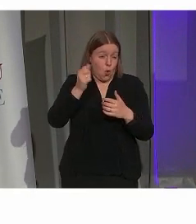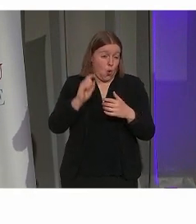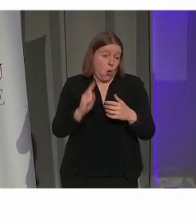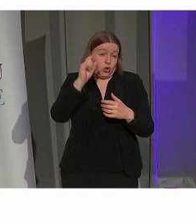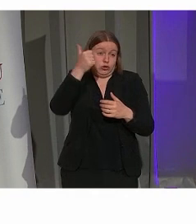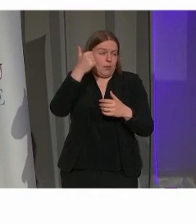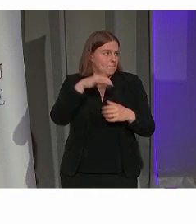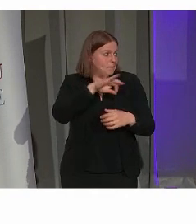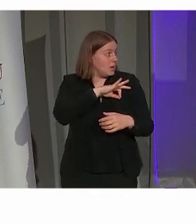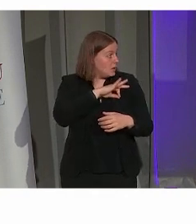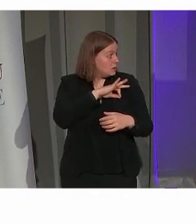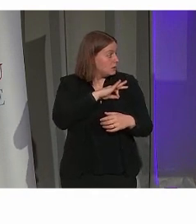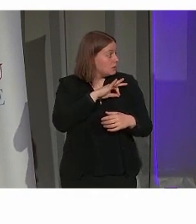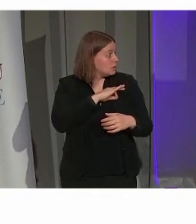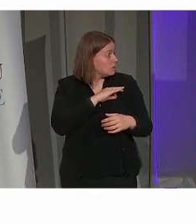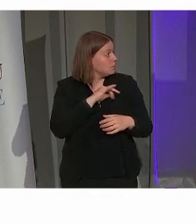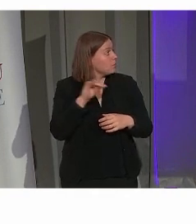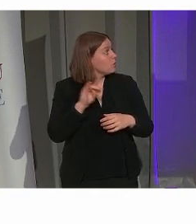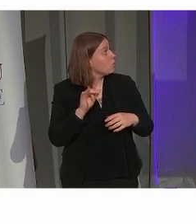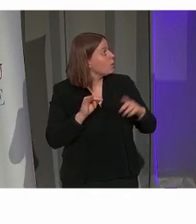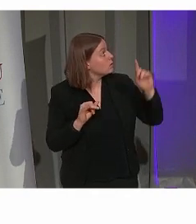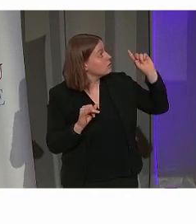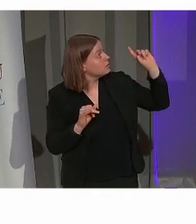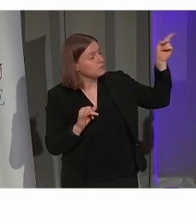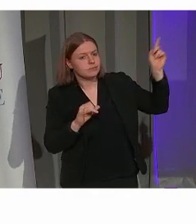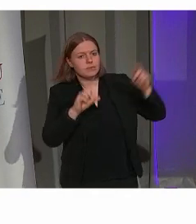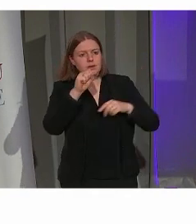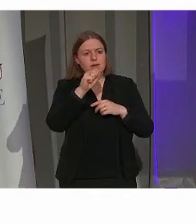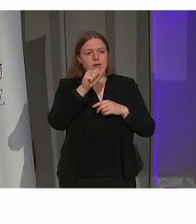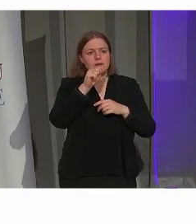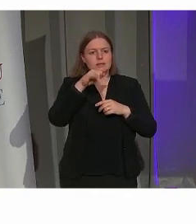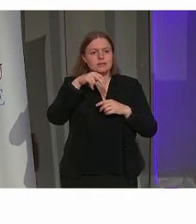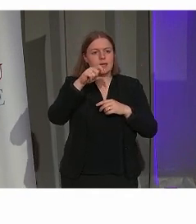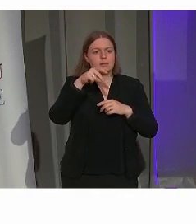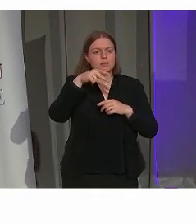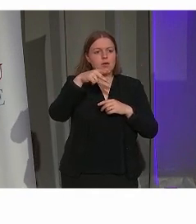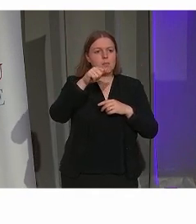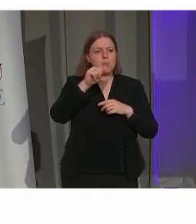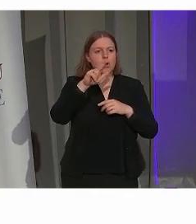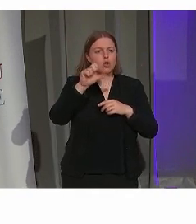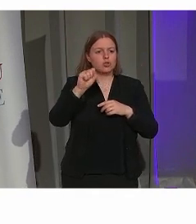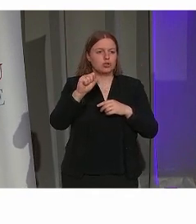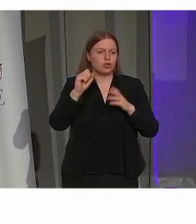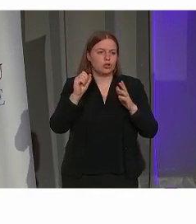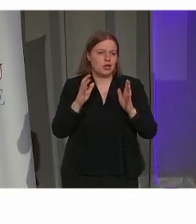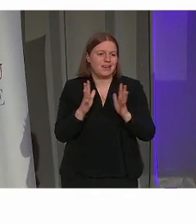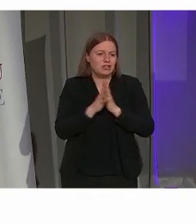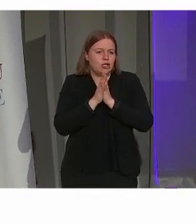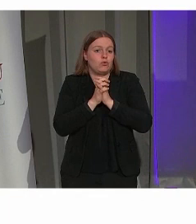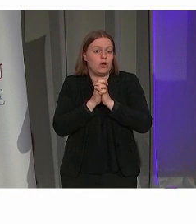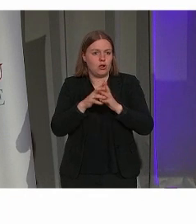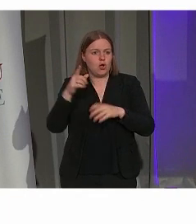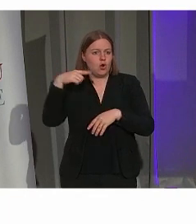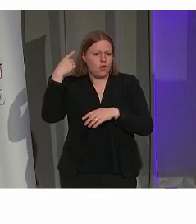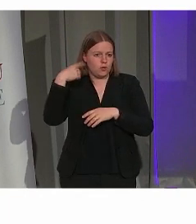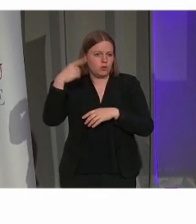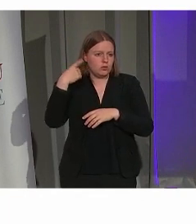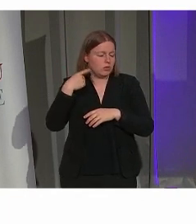and Historic Buildings category was St Paul's Cathedral Equal Access Project in London, the architect